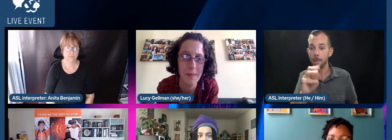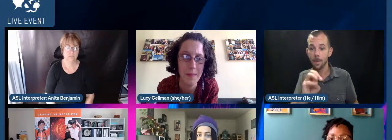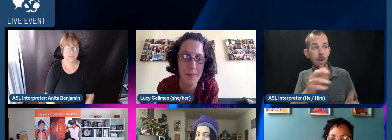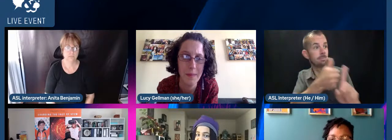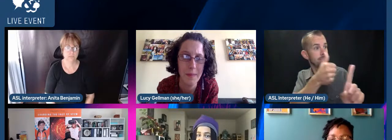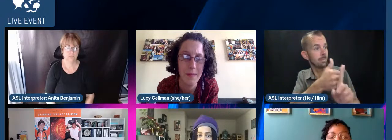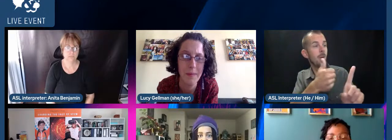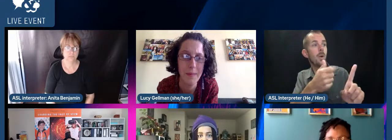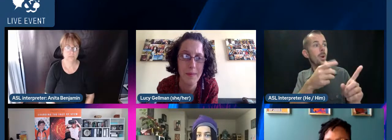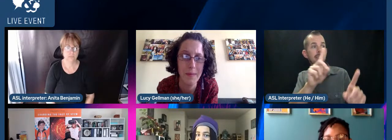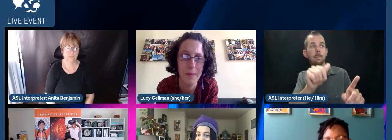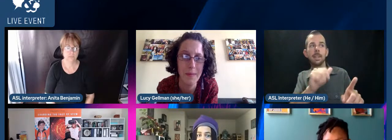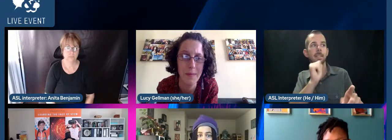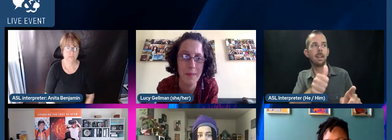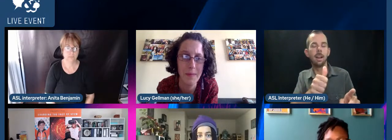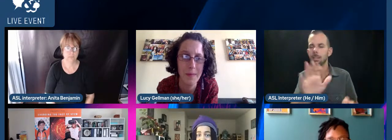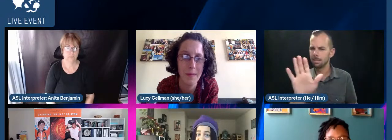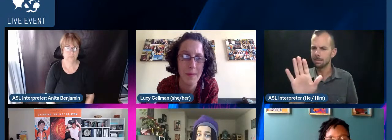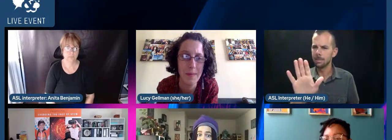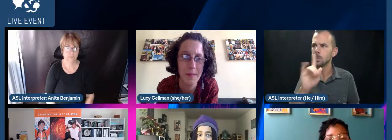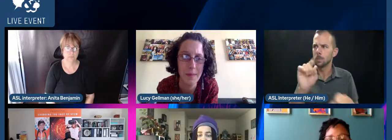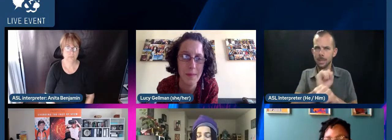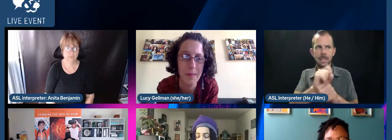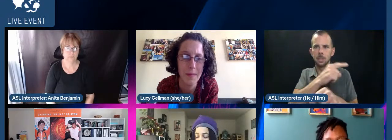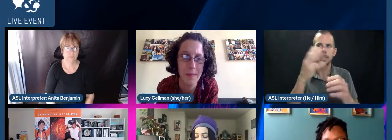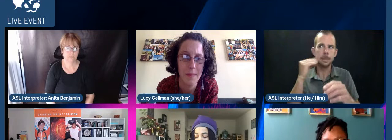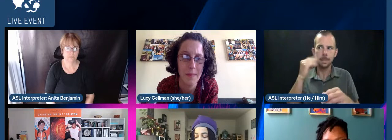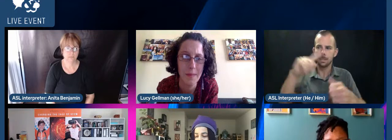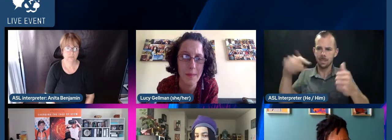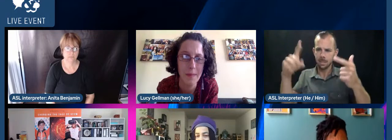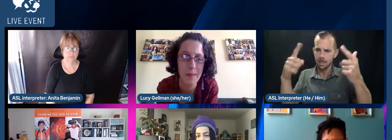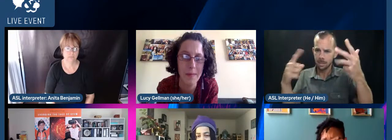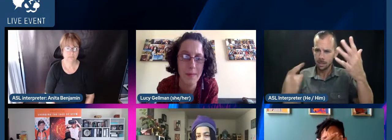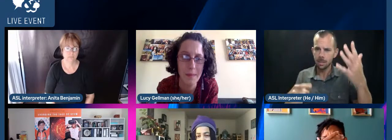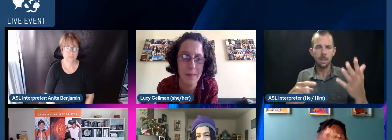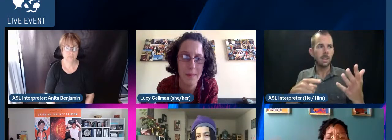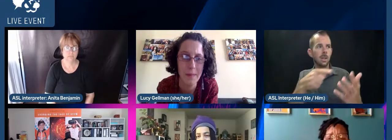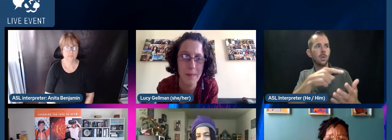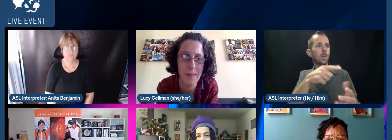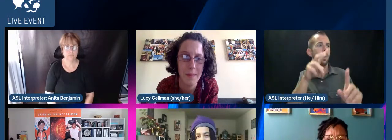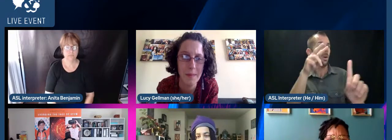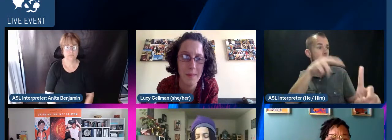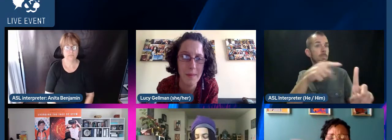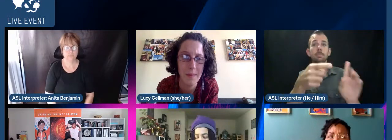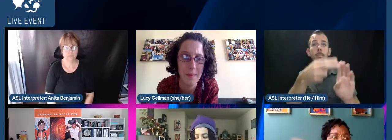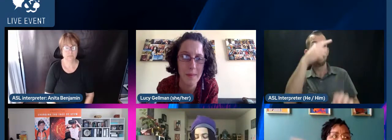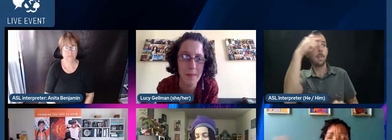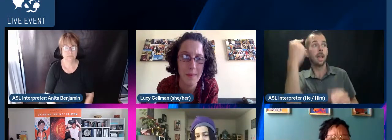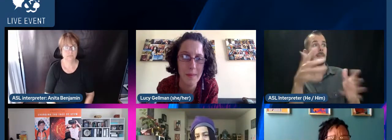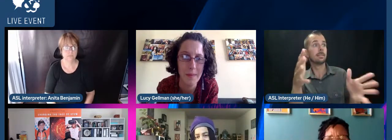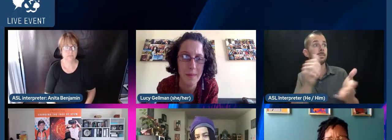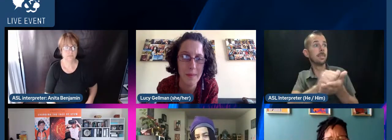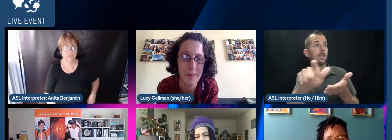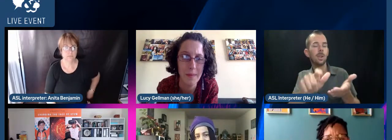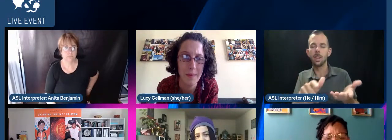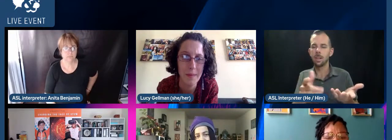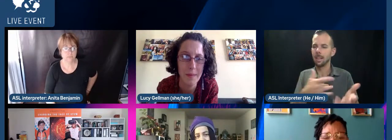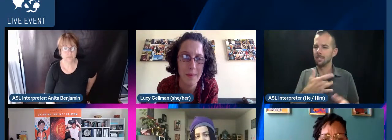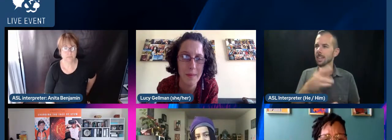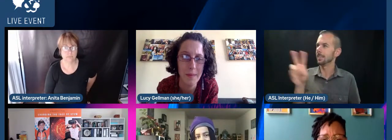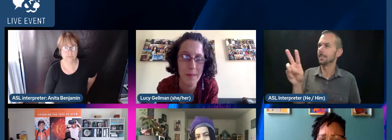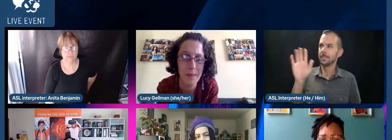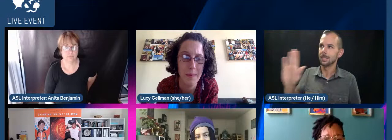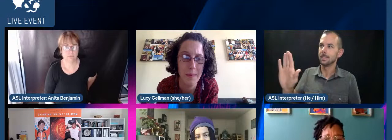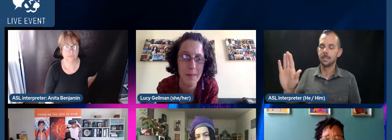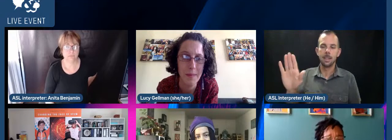disabled do you want her to be? No, you just don't want her to be Black. You know what I mean? I'm not community with those people. And so once I stopped feeling that way, I feel like